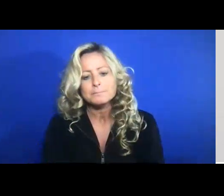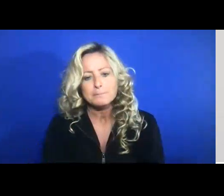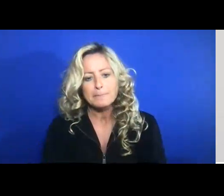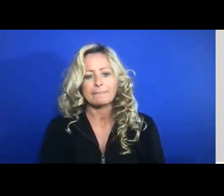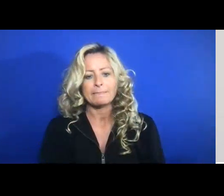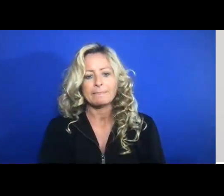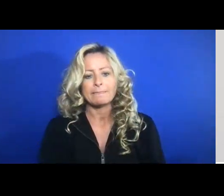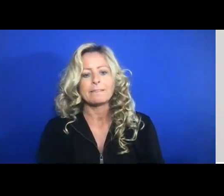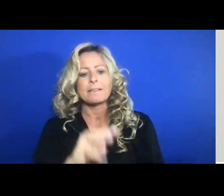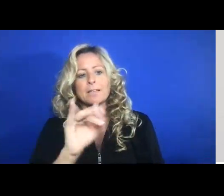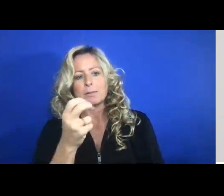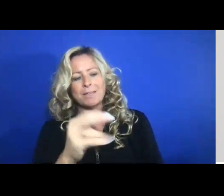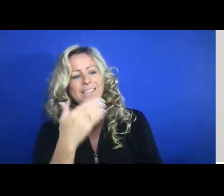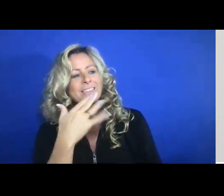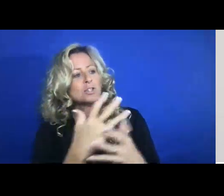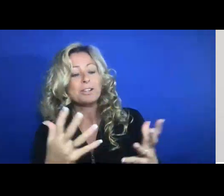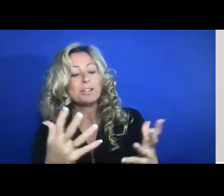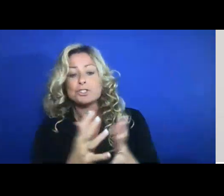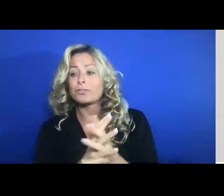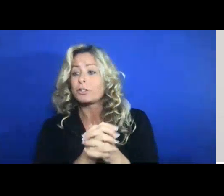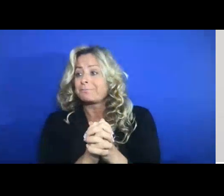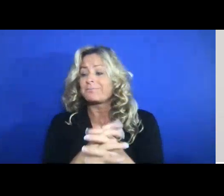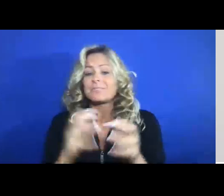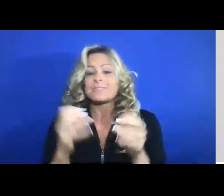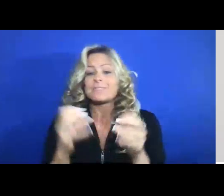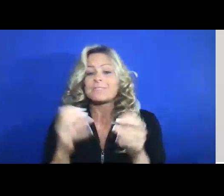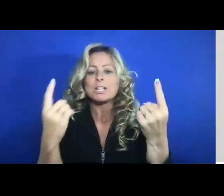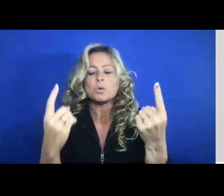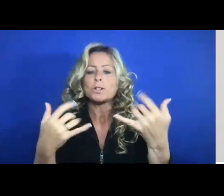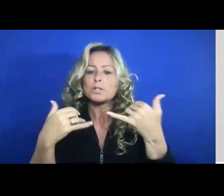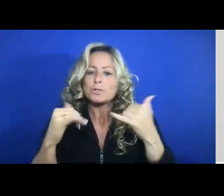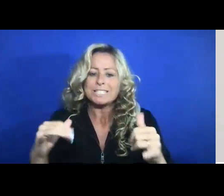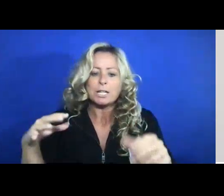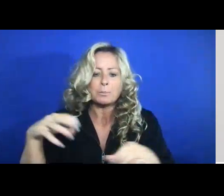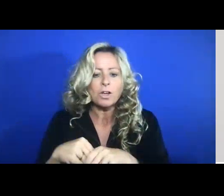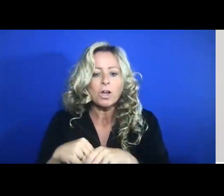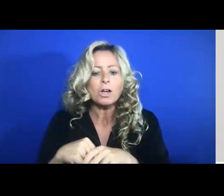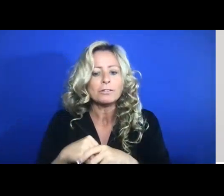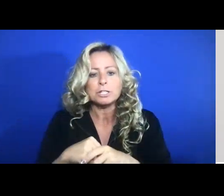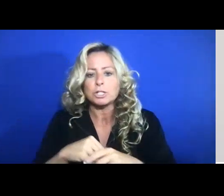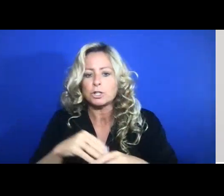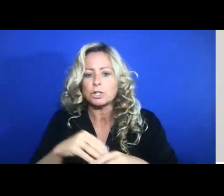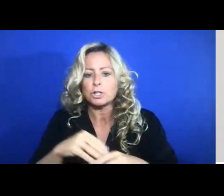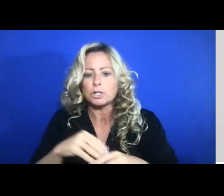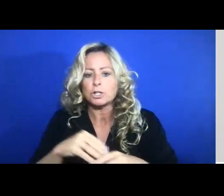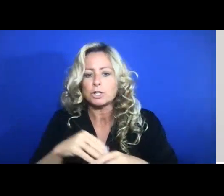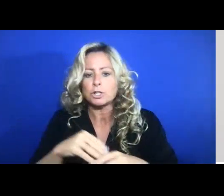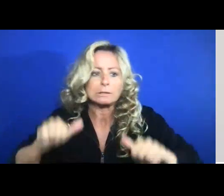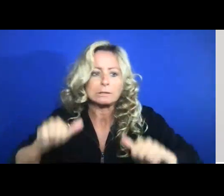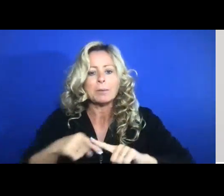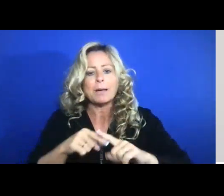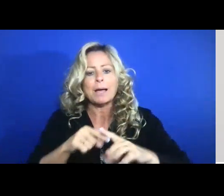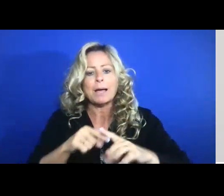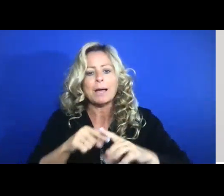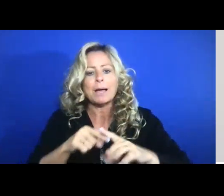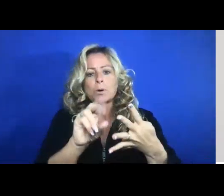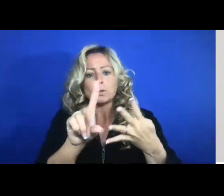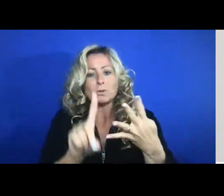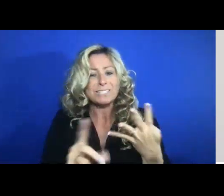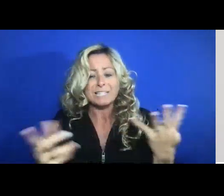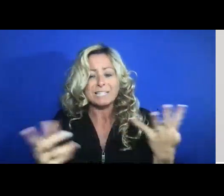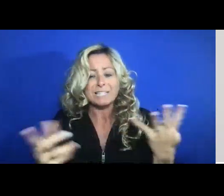Thank you so much. For anyone who may still be unsure about medication for opioid use disorder,